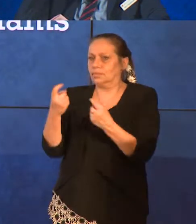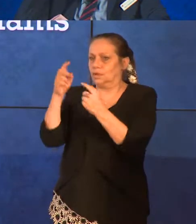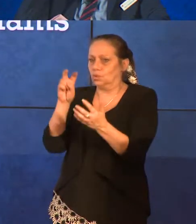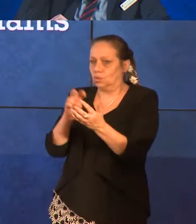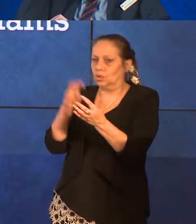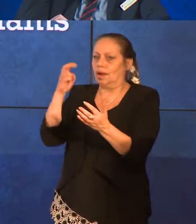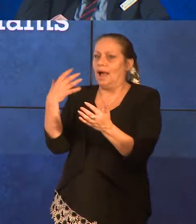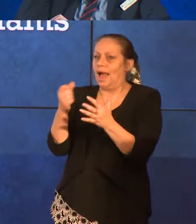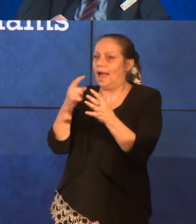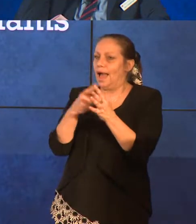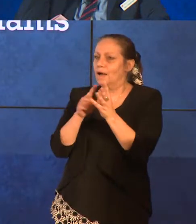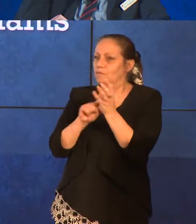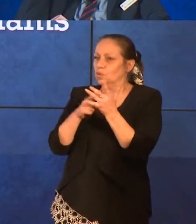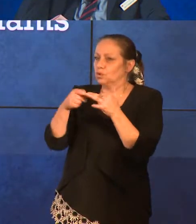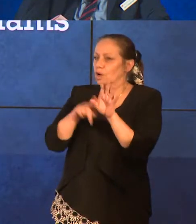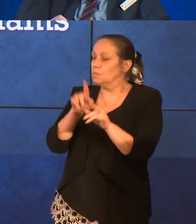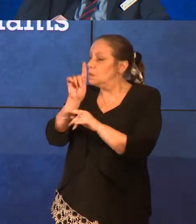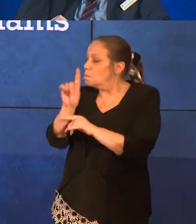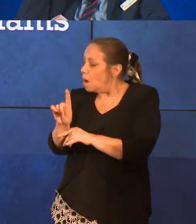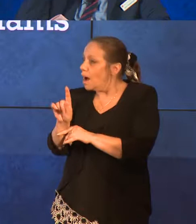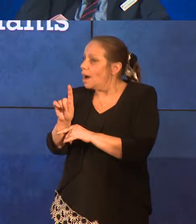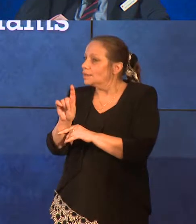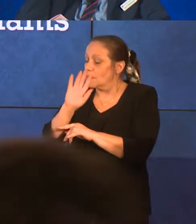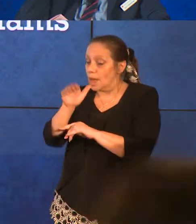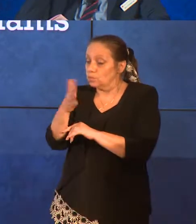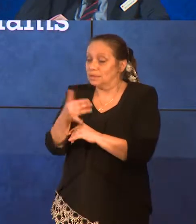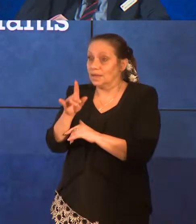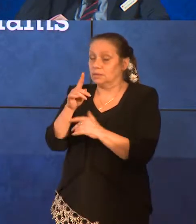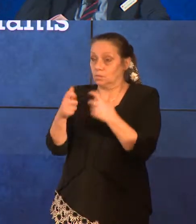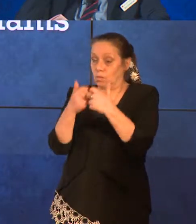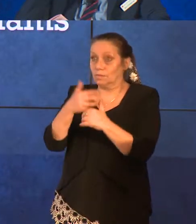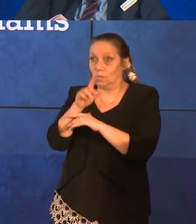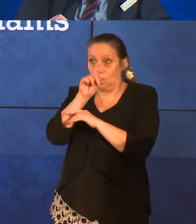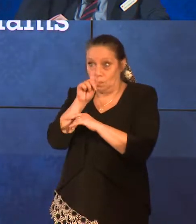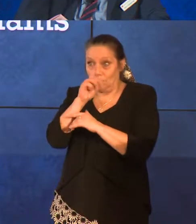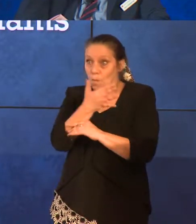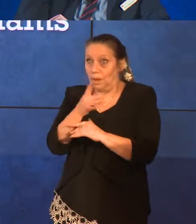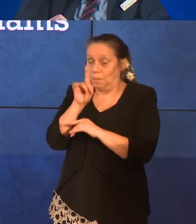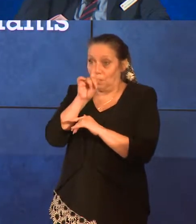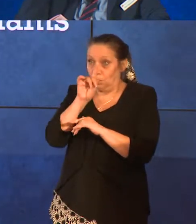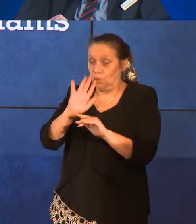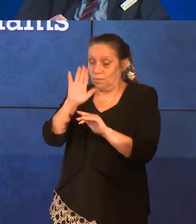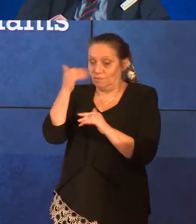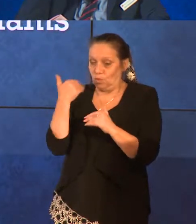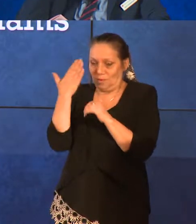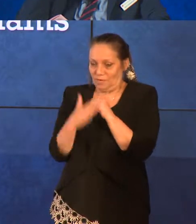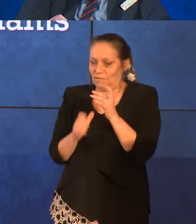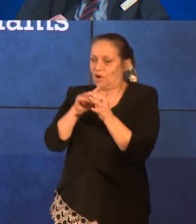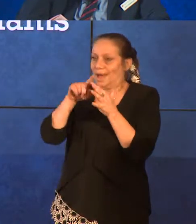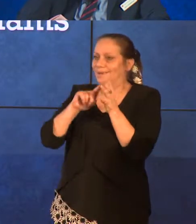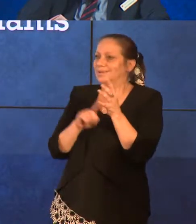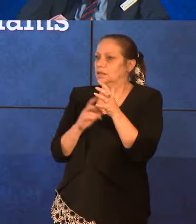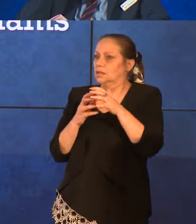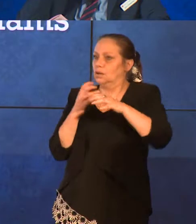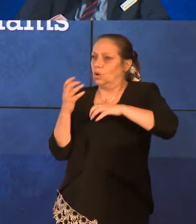they've got the autonomy, but that also presents some problems for people for many who haven't had to deal with such kind of